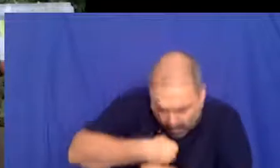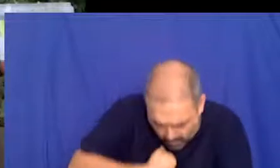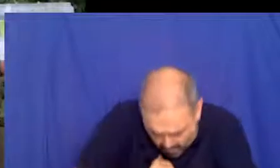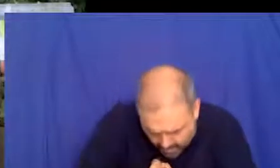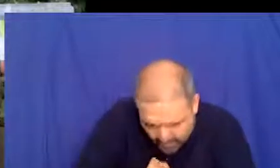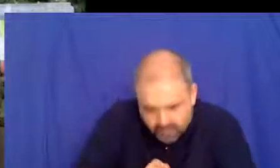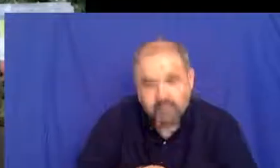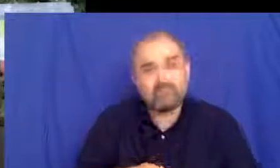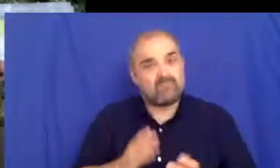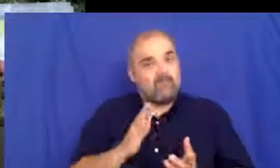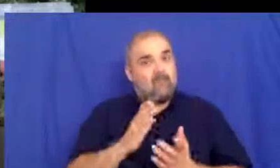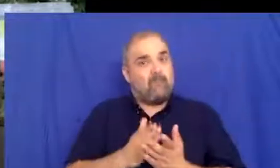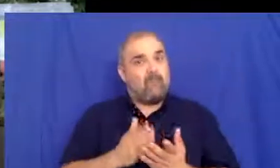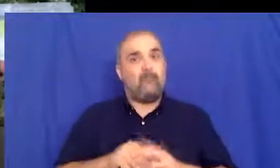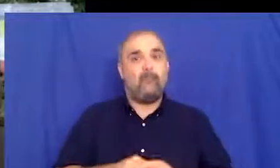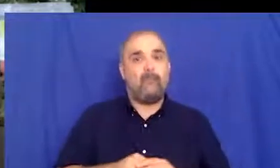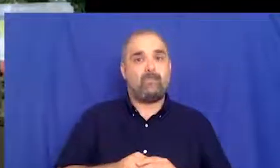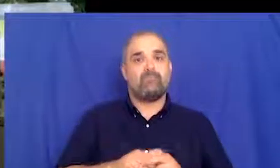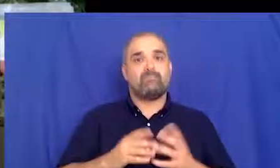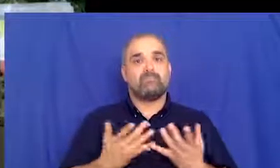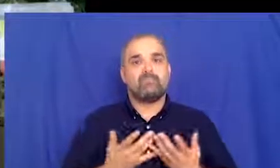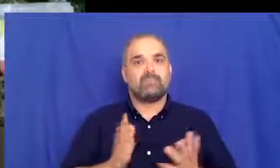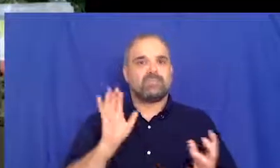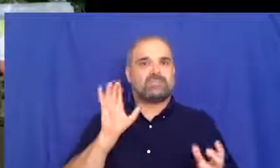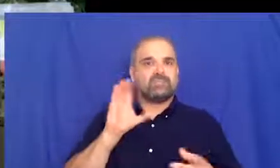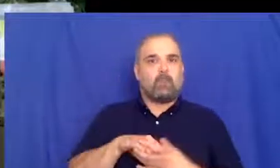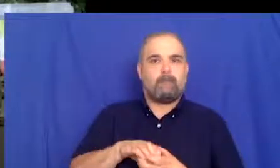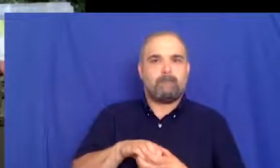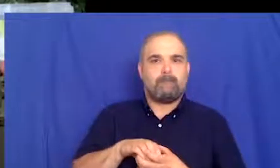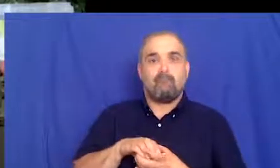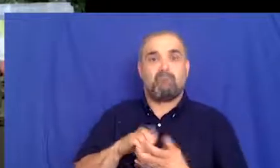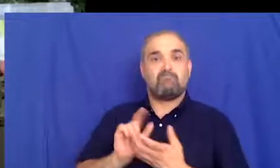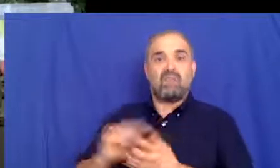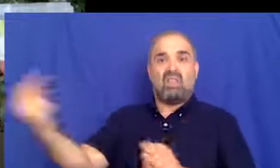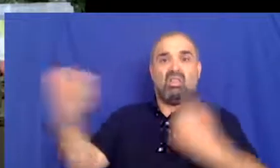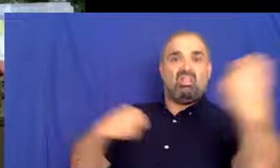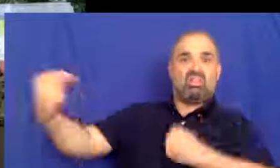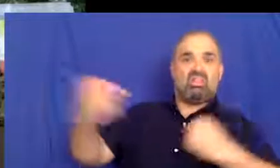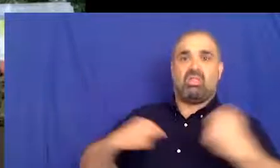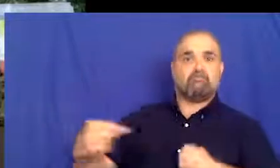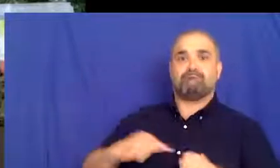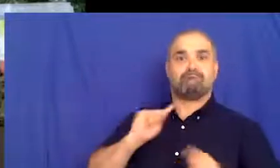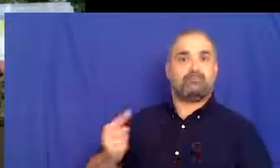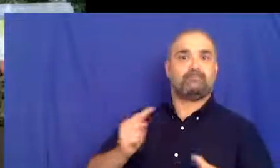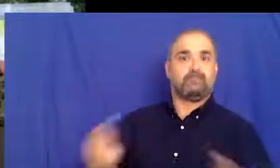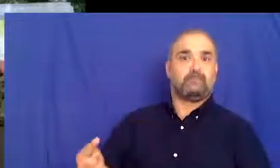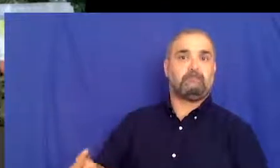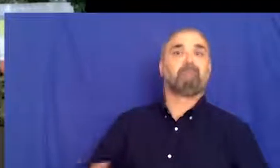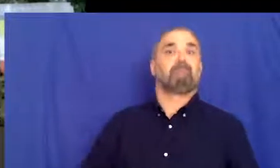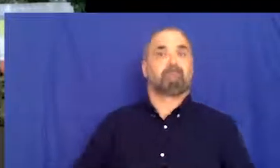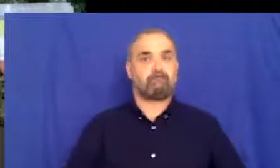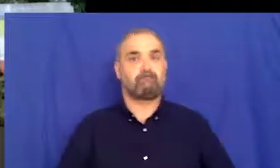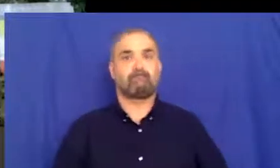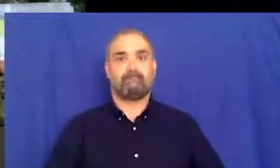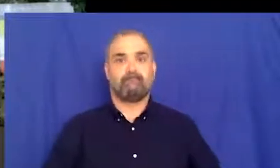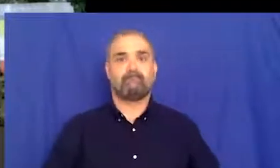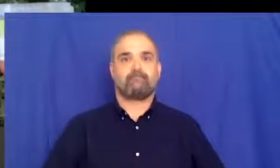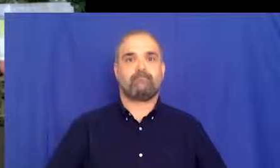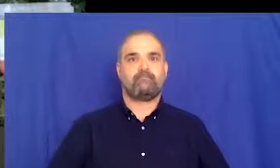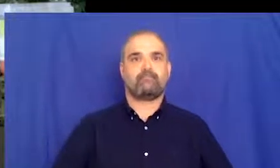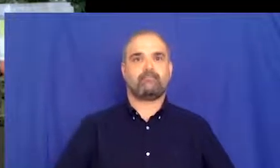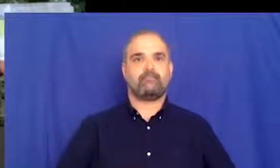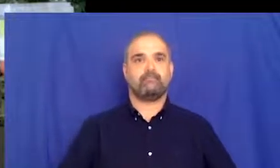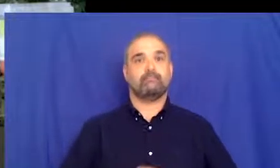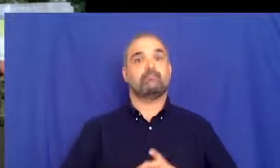fit together, kind of like a transformer. Yeah? So he'll snap shut and nothing will be able to get to his very soft belly because his outer skin is